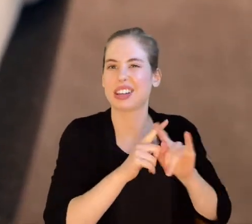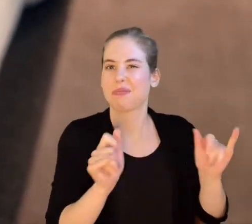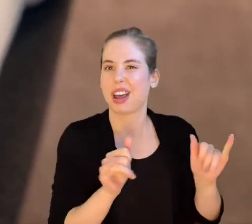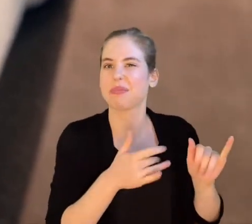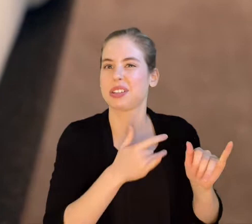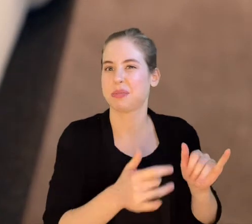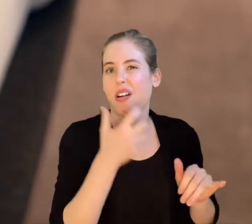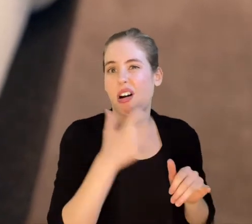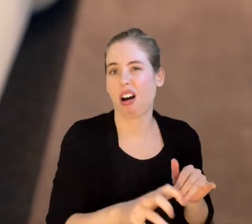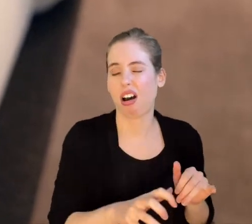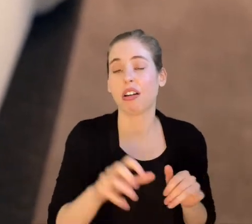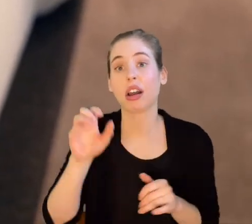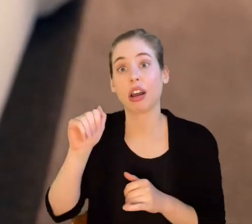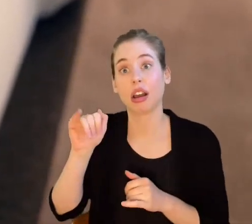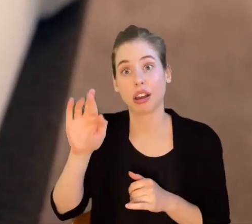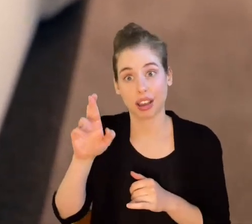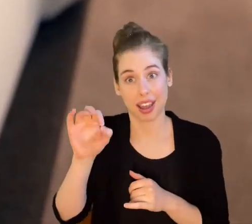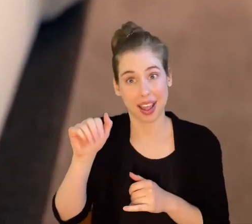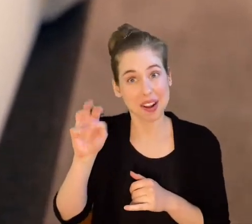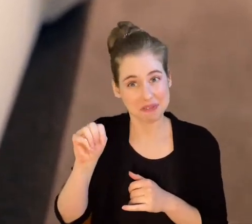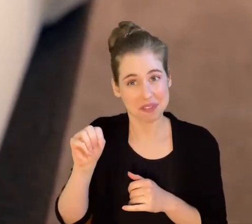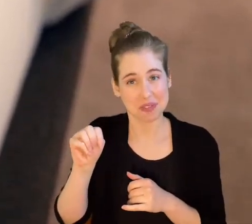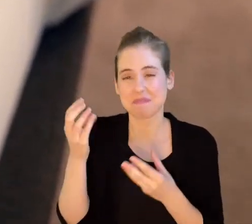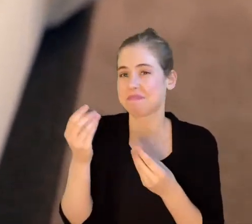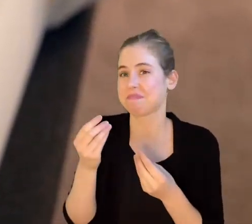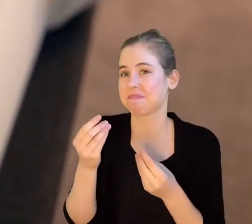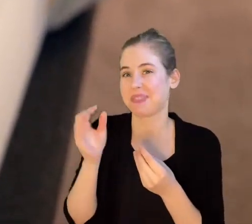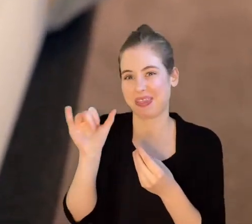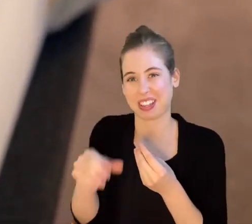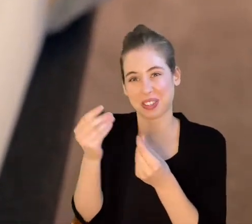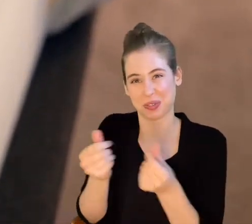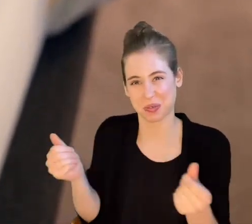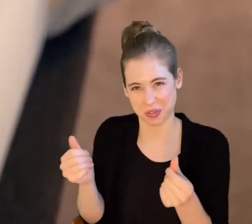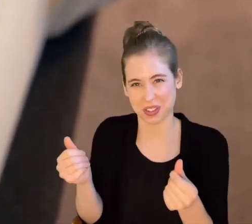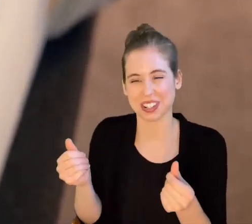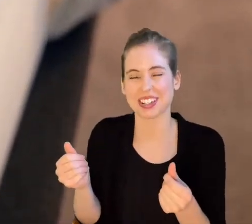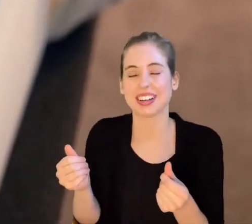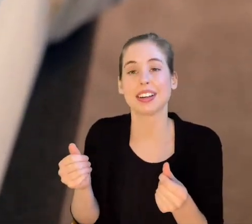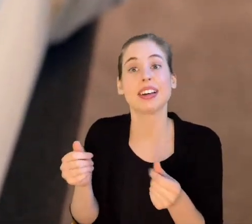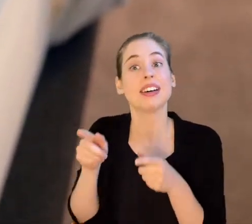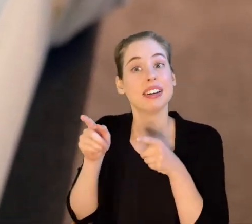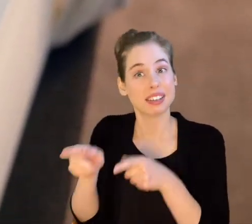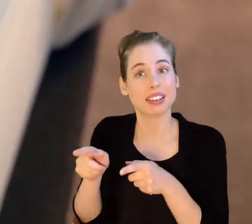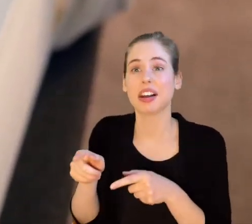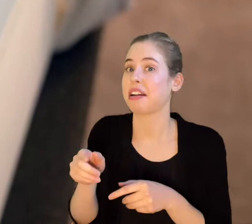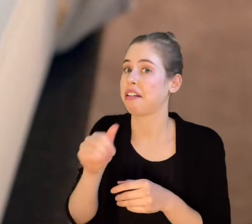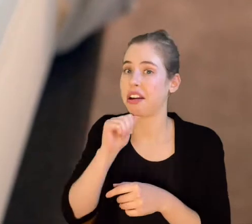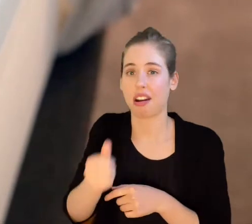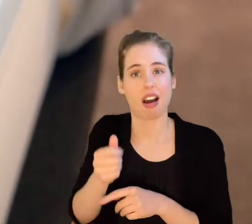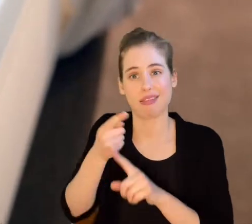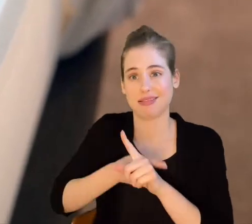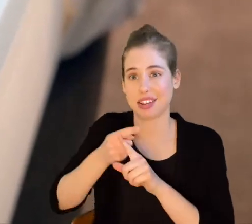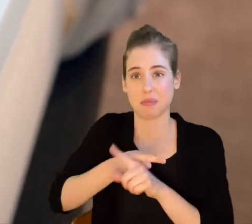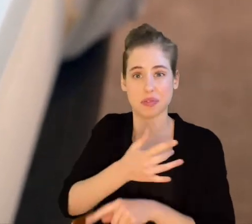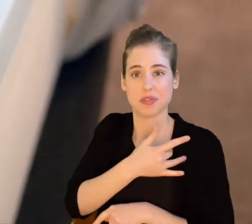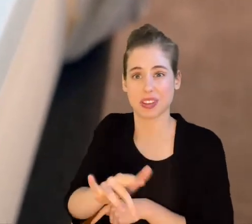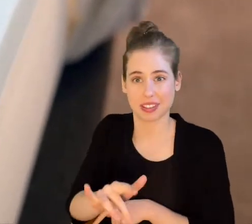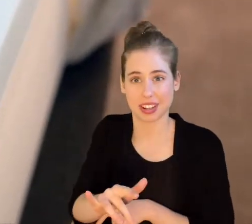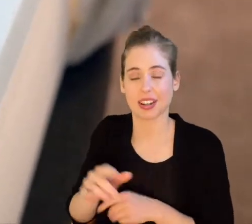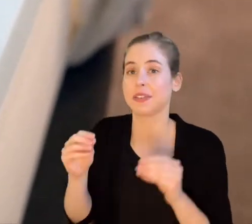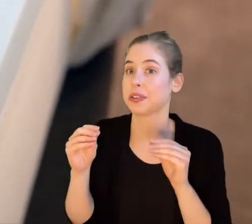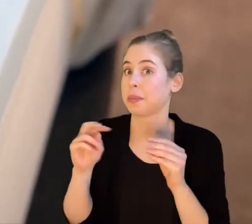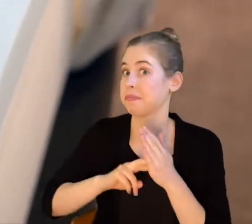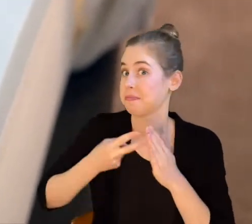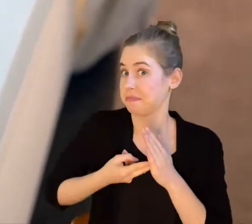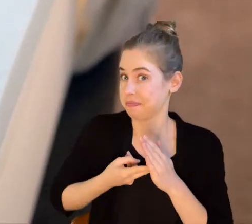to these common problems. Unlike memory foam, air foam is not temperature sensitive. As such, air foam is intended to